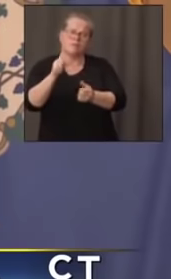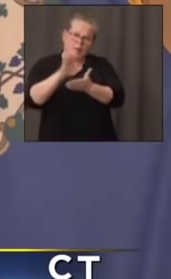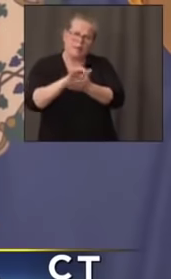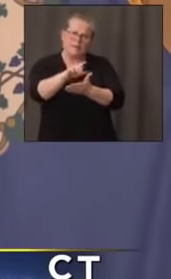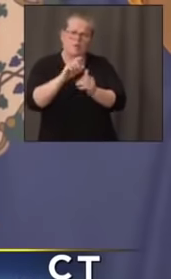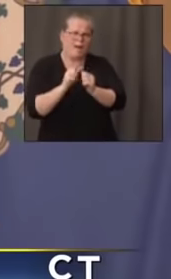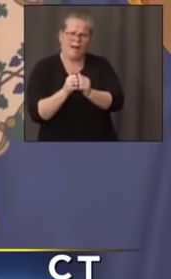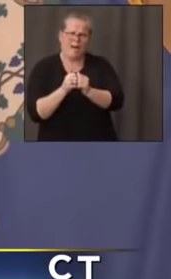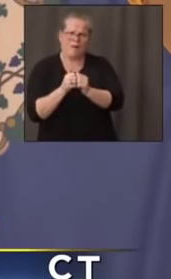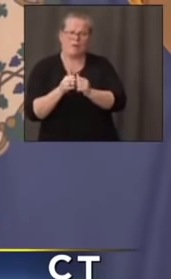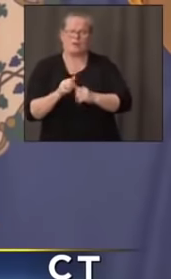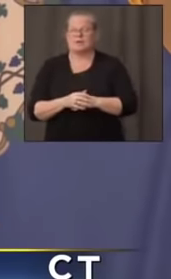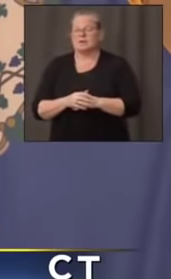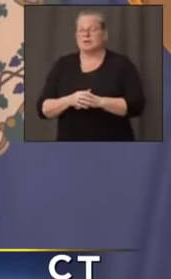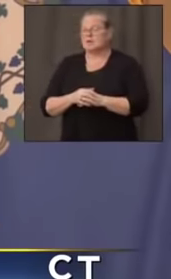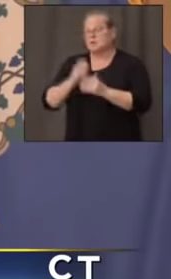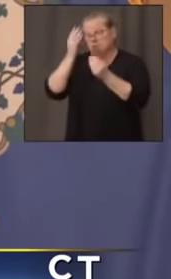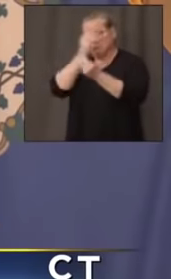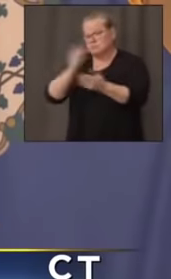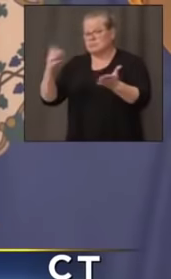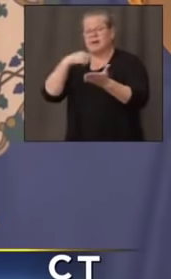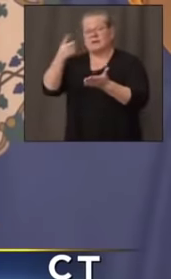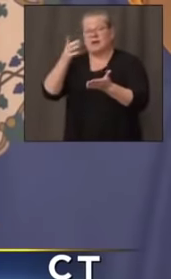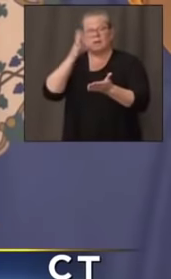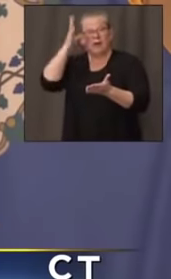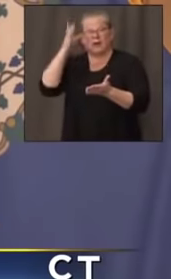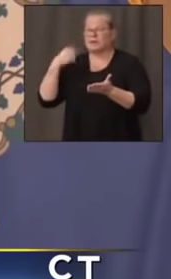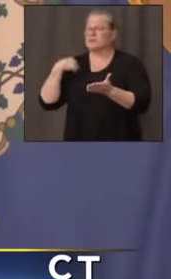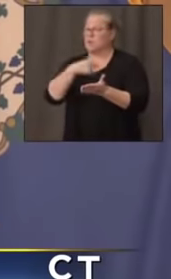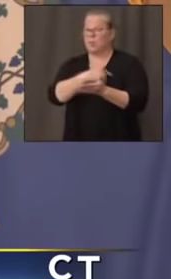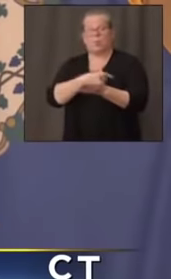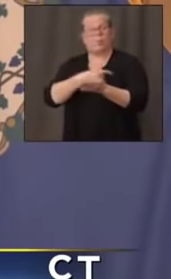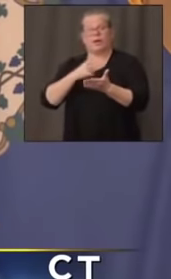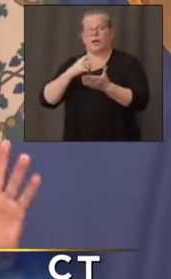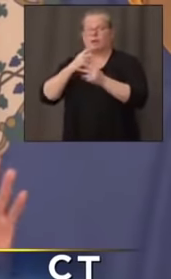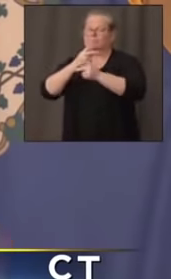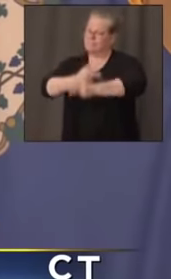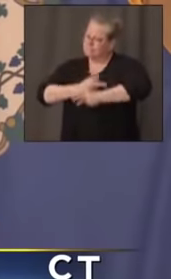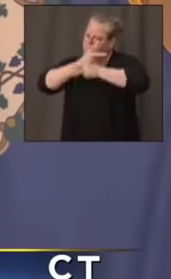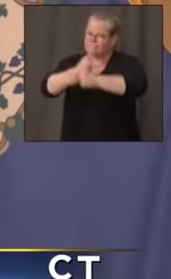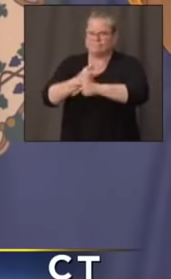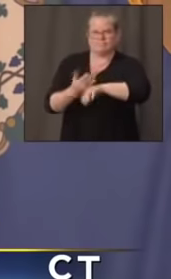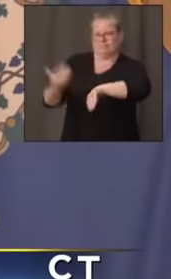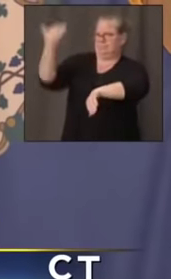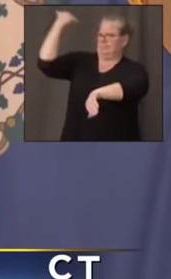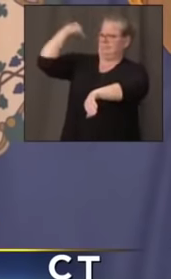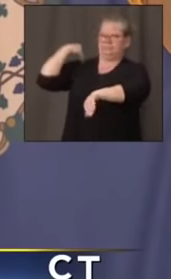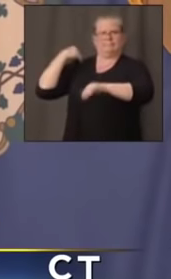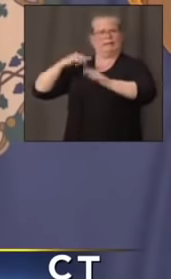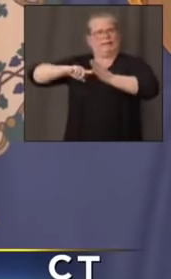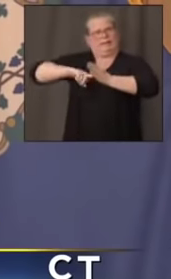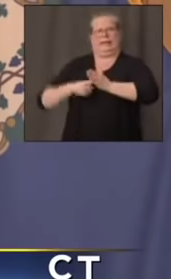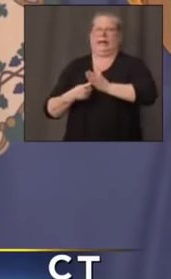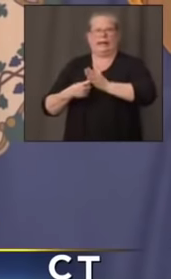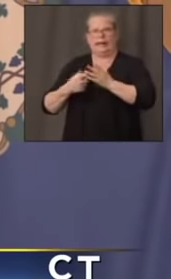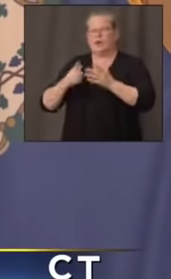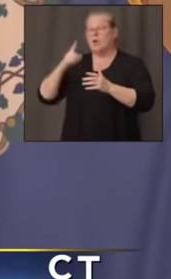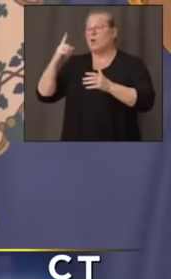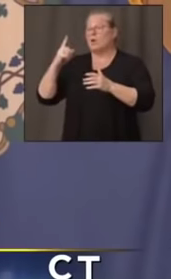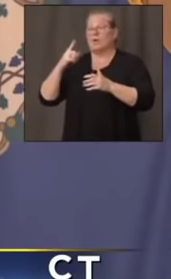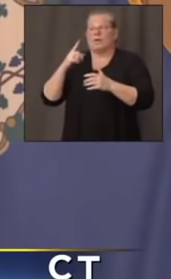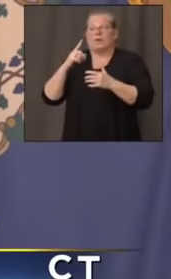of caution since the very beginning. We were one of the first to close down. We were one of the first to get masks and the protocols in